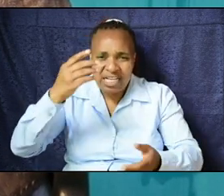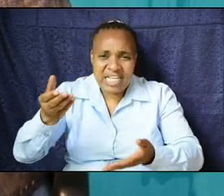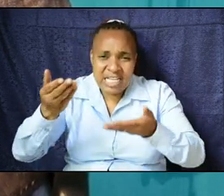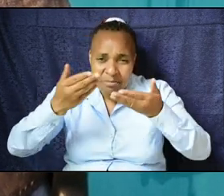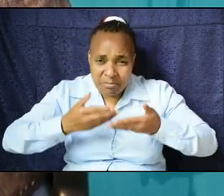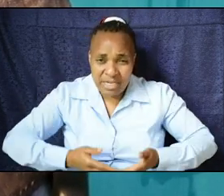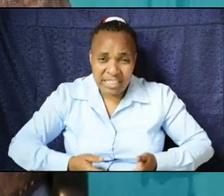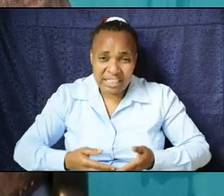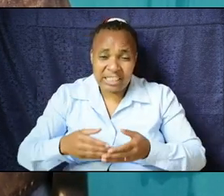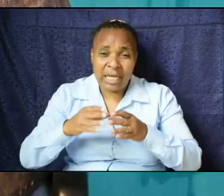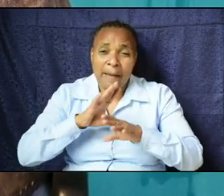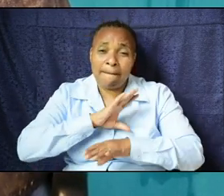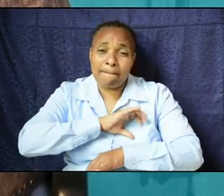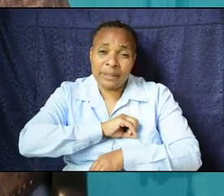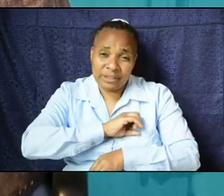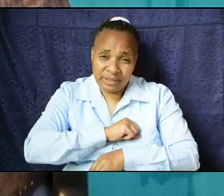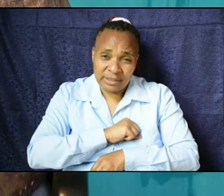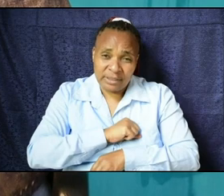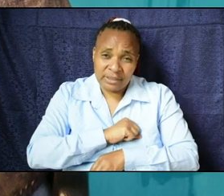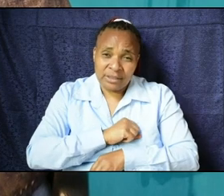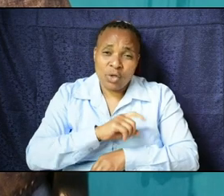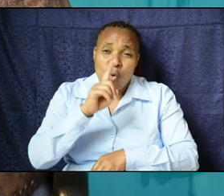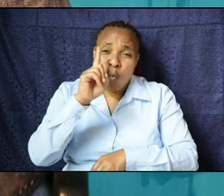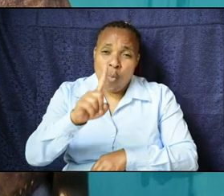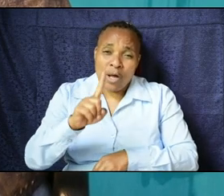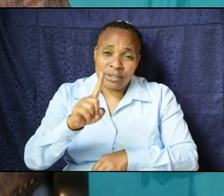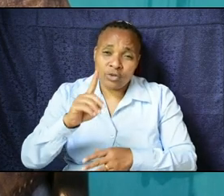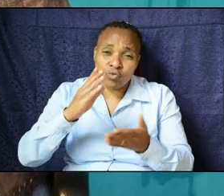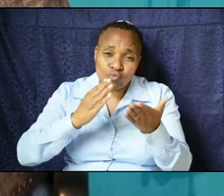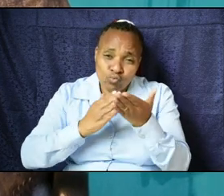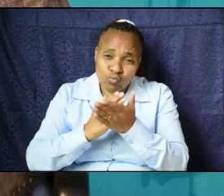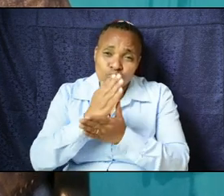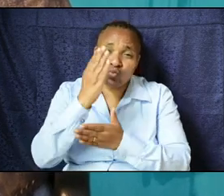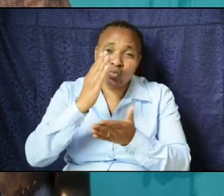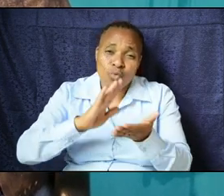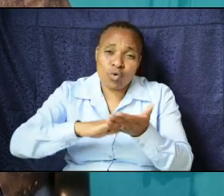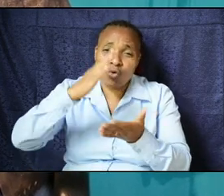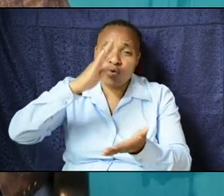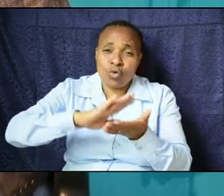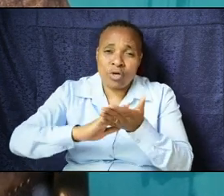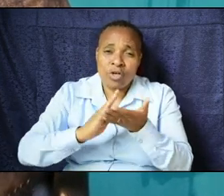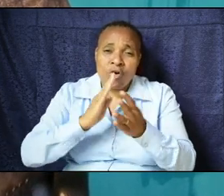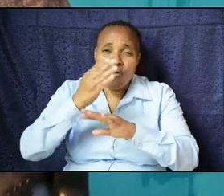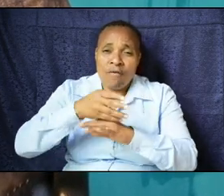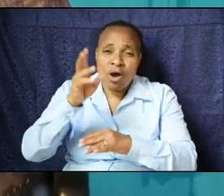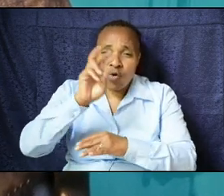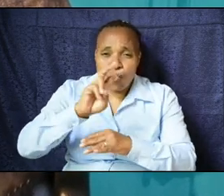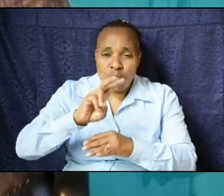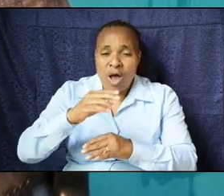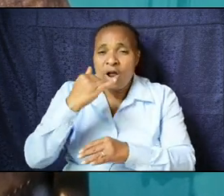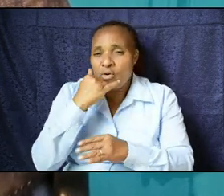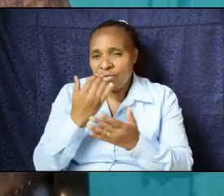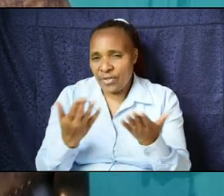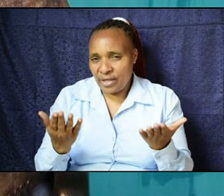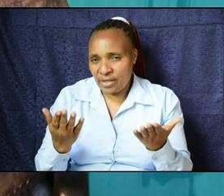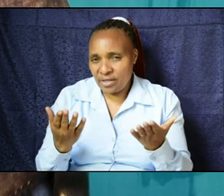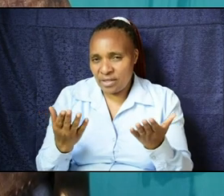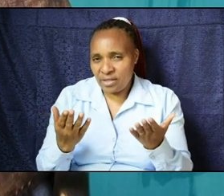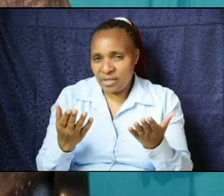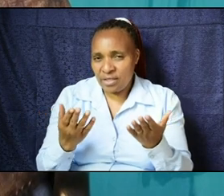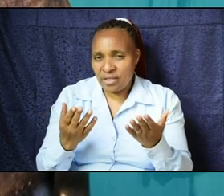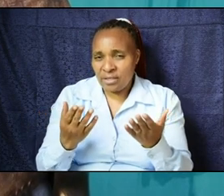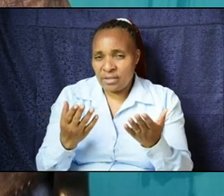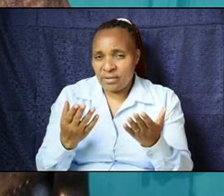patience. It is to one's glory to overlook an offense. It is to one's